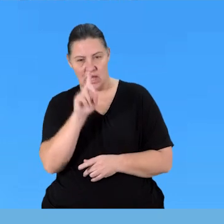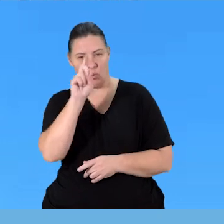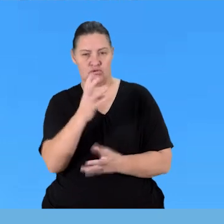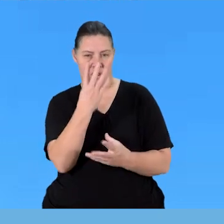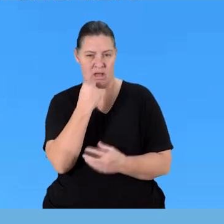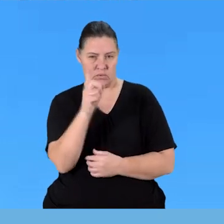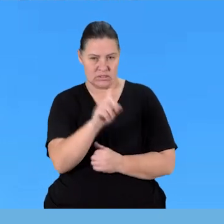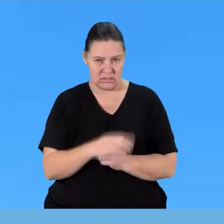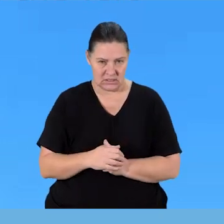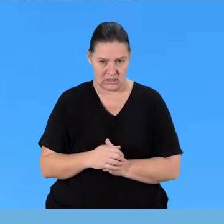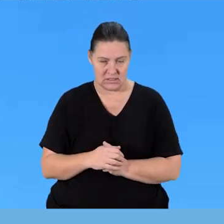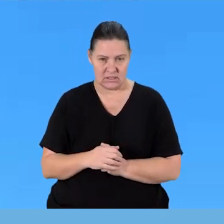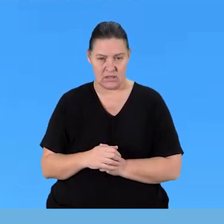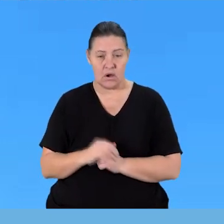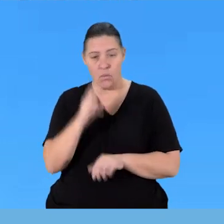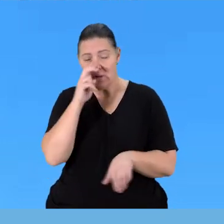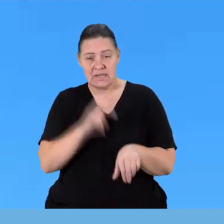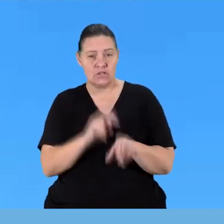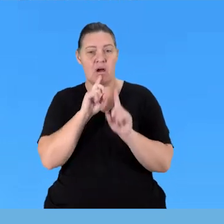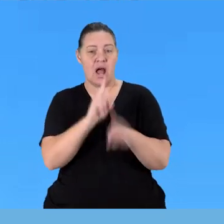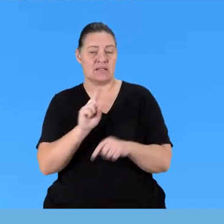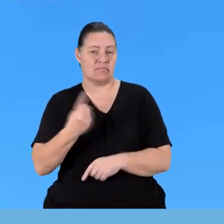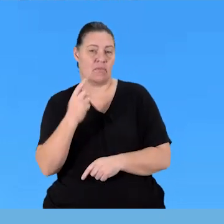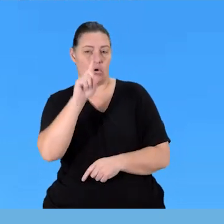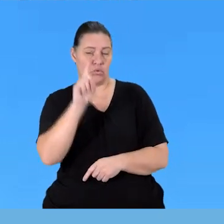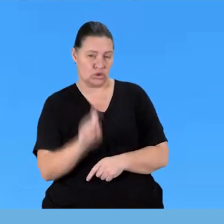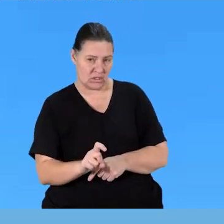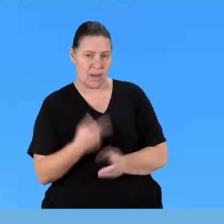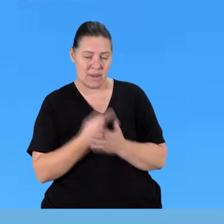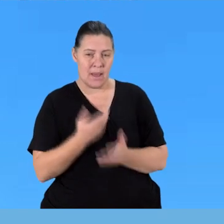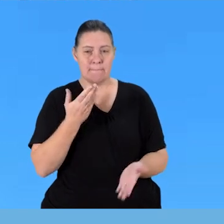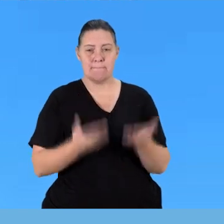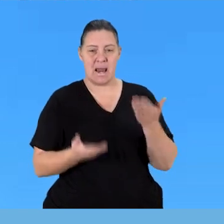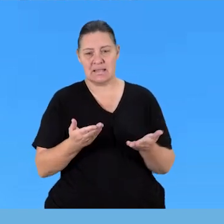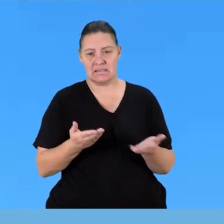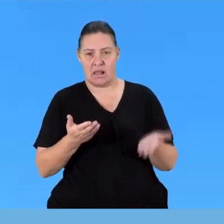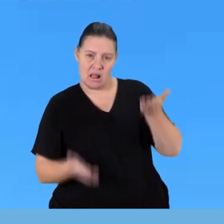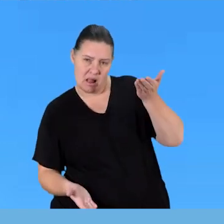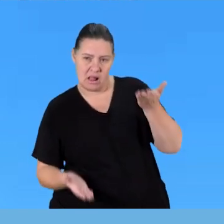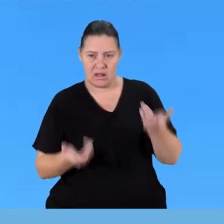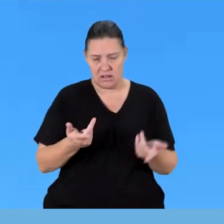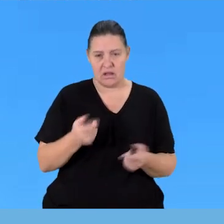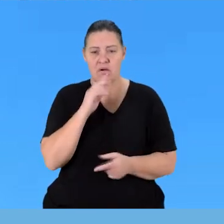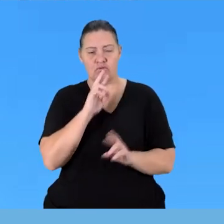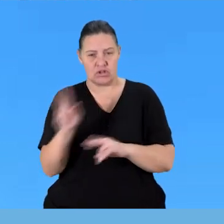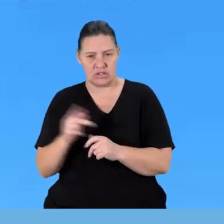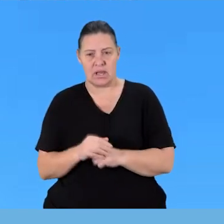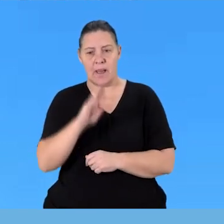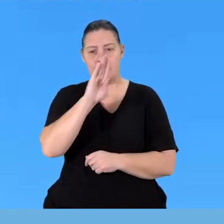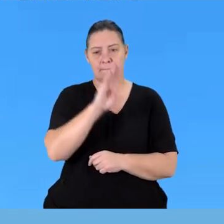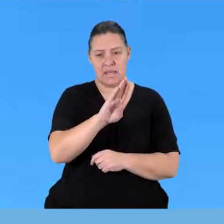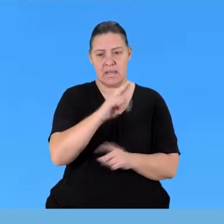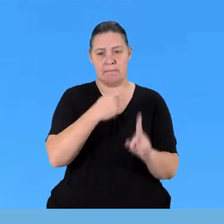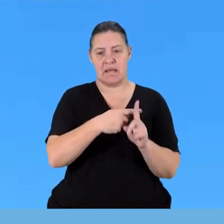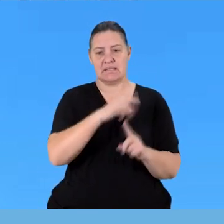asking. So we need to answer the following questions about this unbalanced chemical reaction. So we have B plus